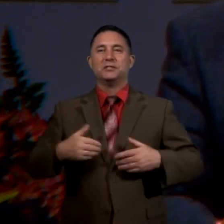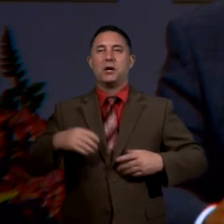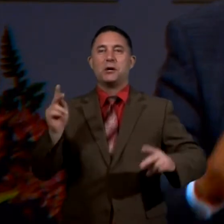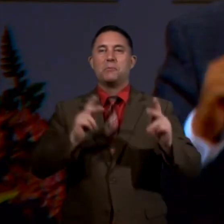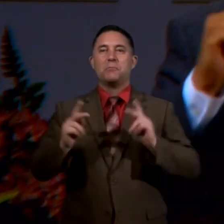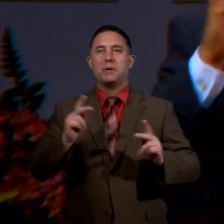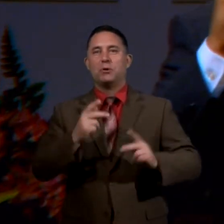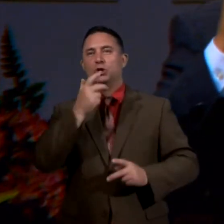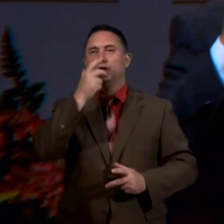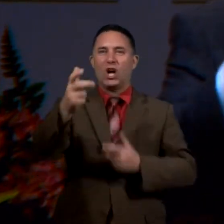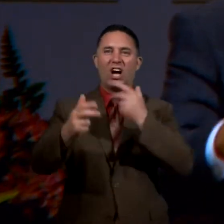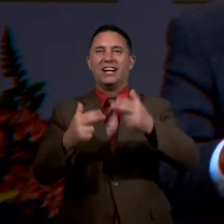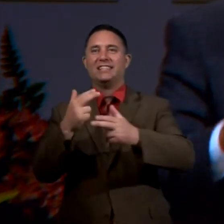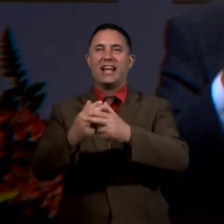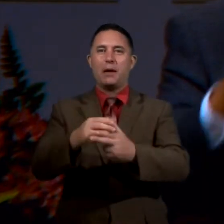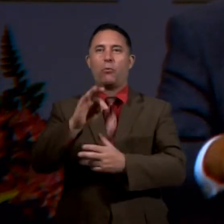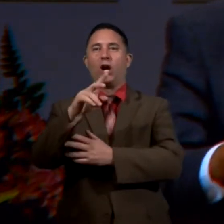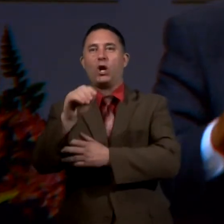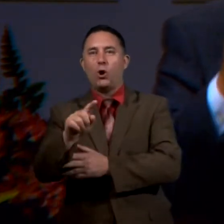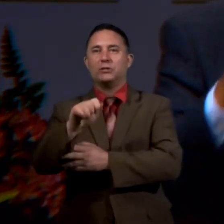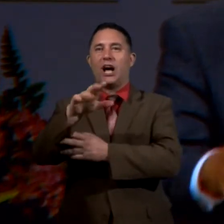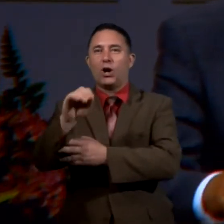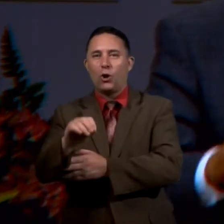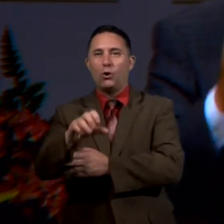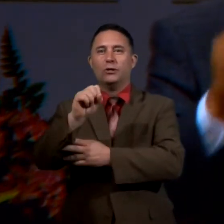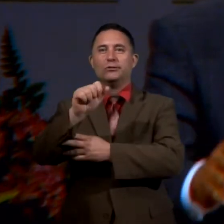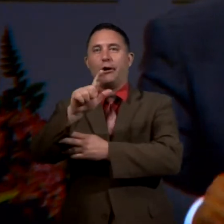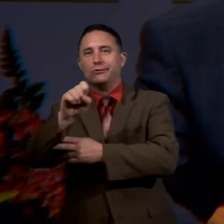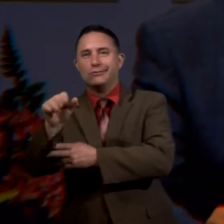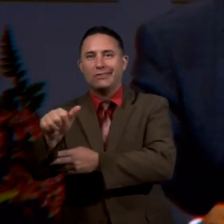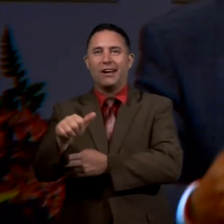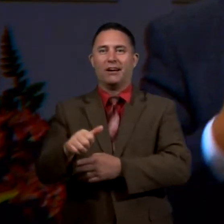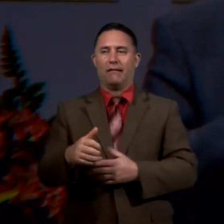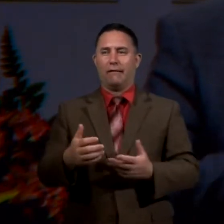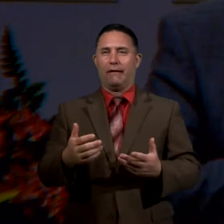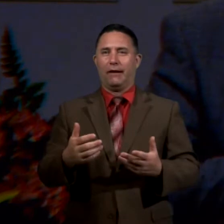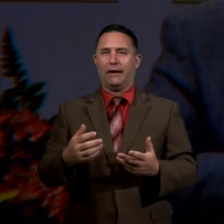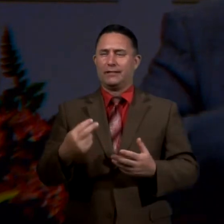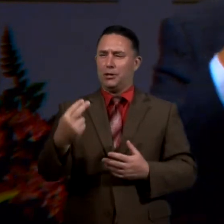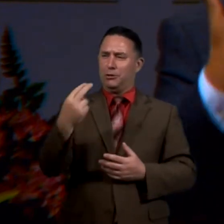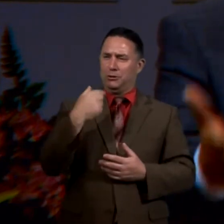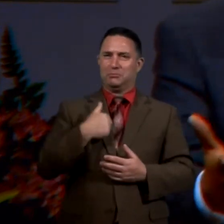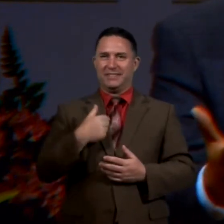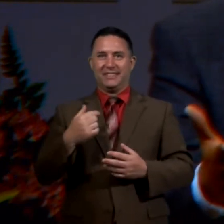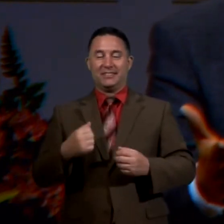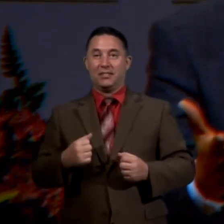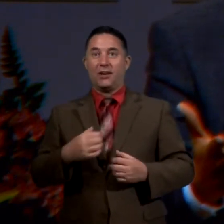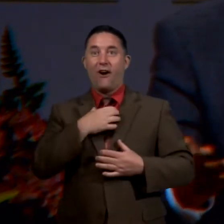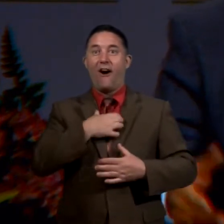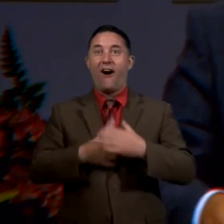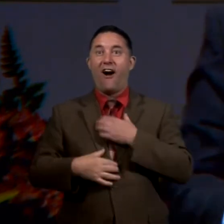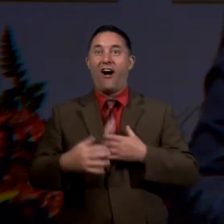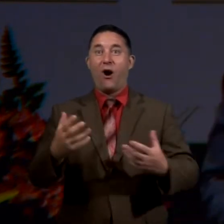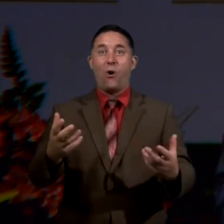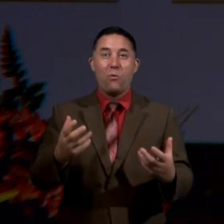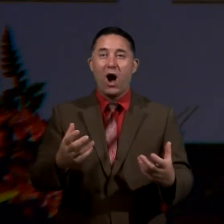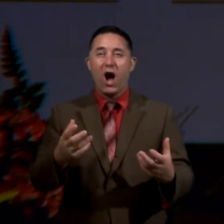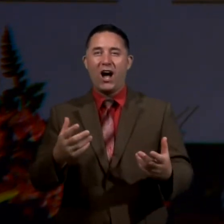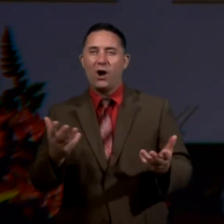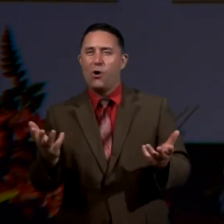people shout out names like burrito, taco, salsa, and I don't know if just looking at me I inspire them hunger, or I don't know,